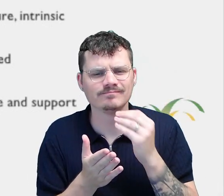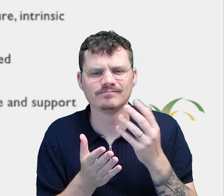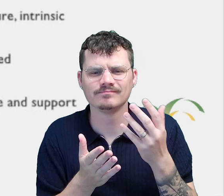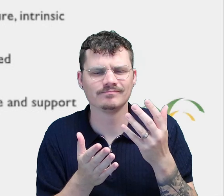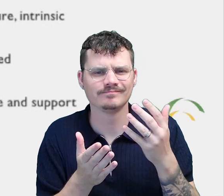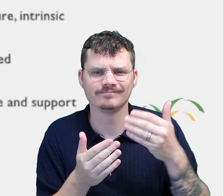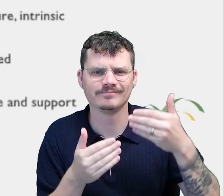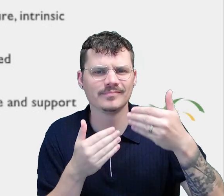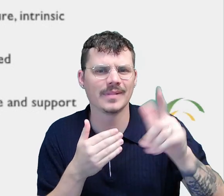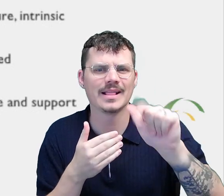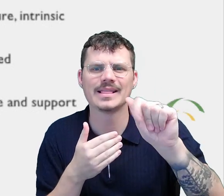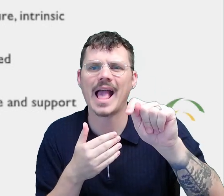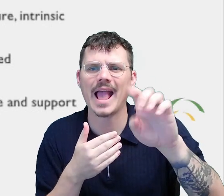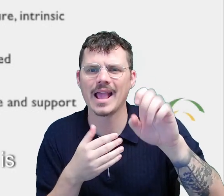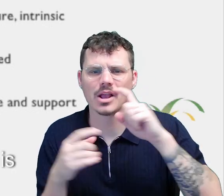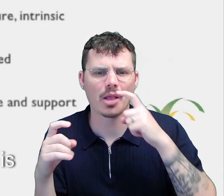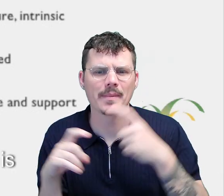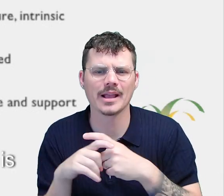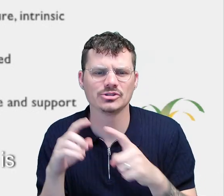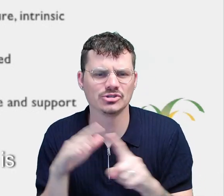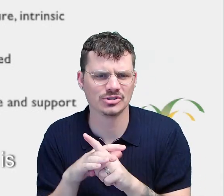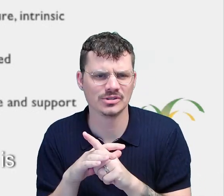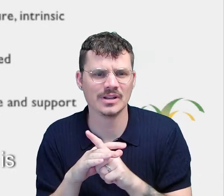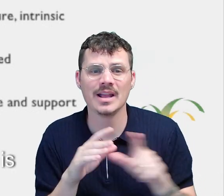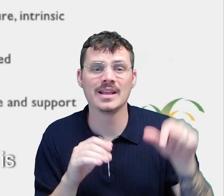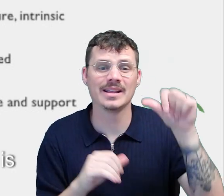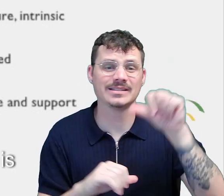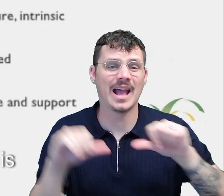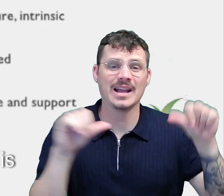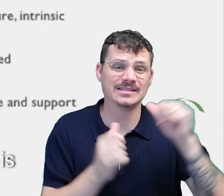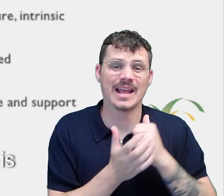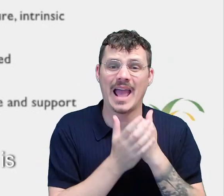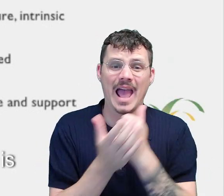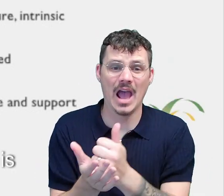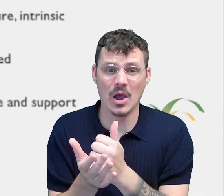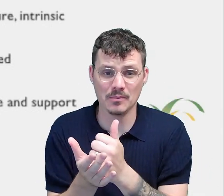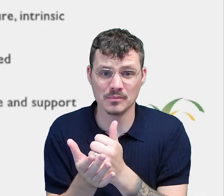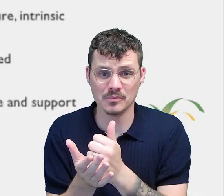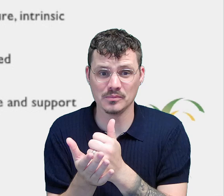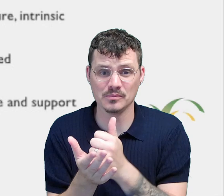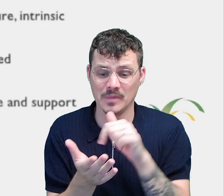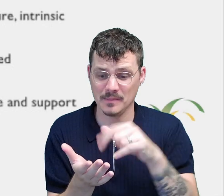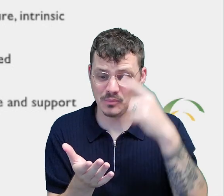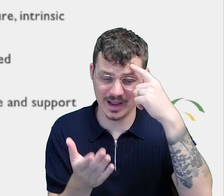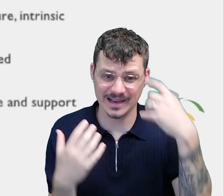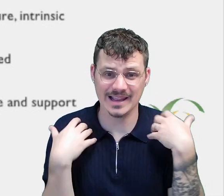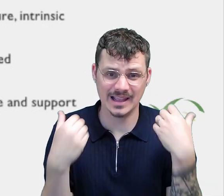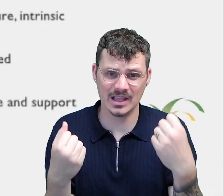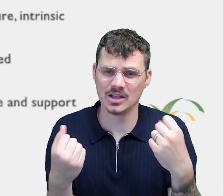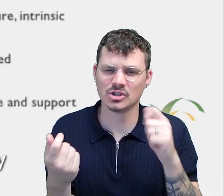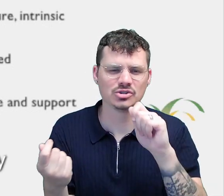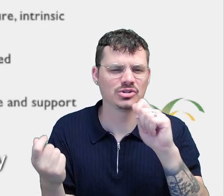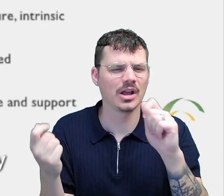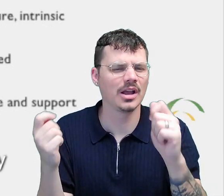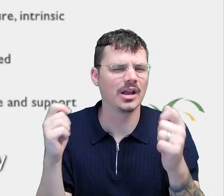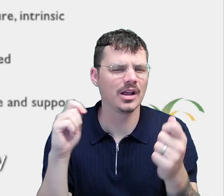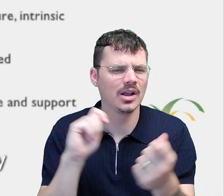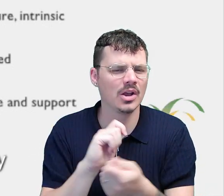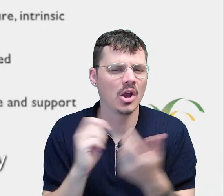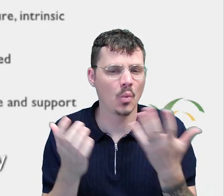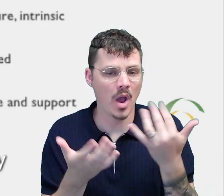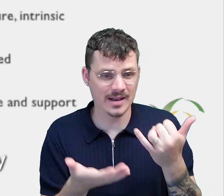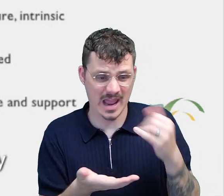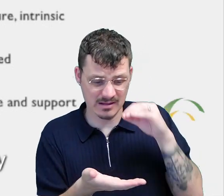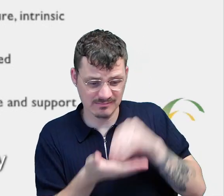late complications. The science of helping brains heal is continuing to evolve. What's been carved